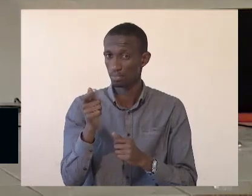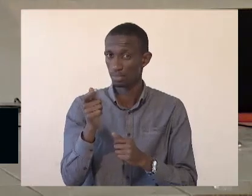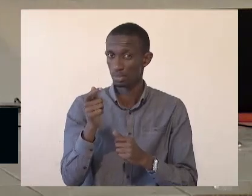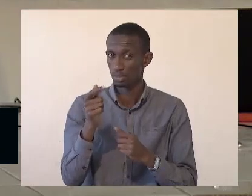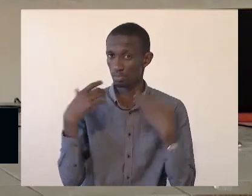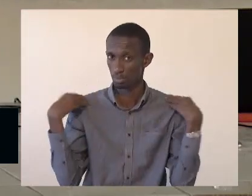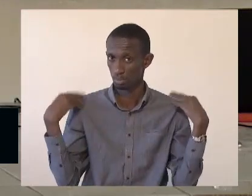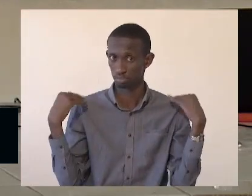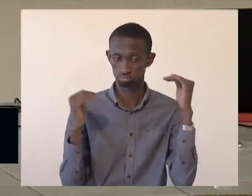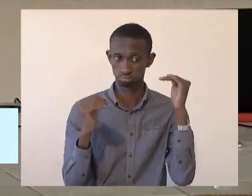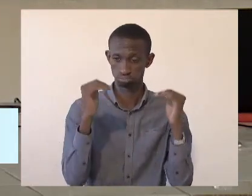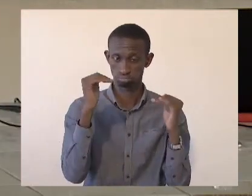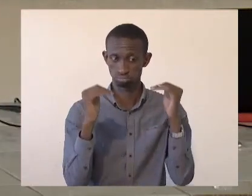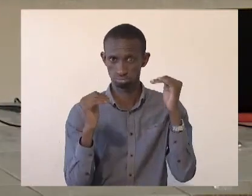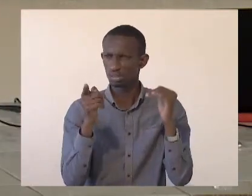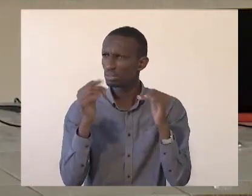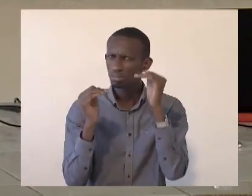Is this one balanced?